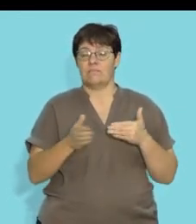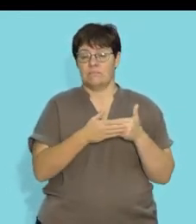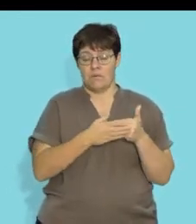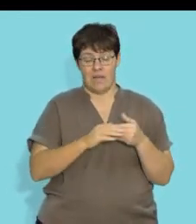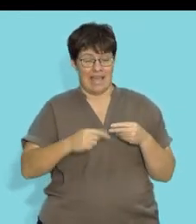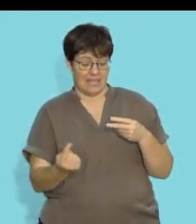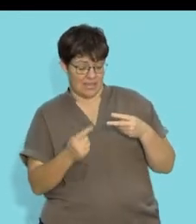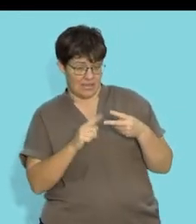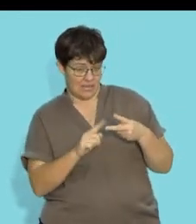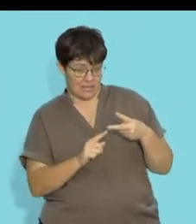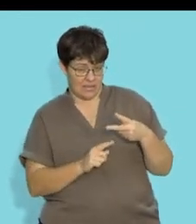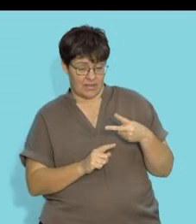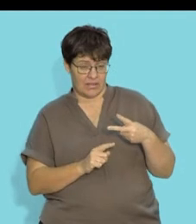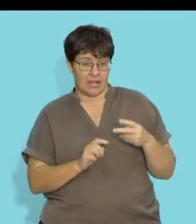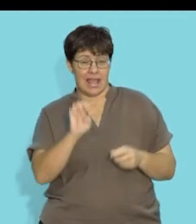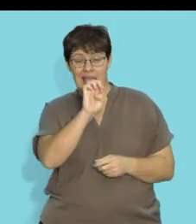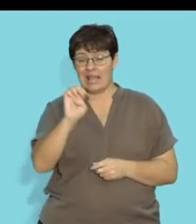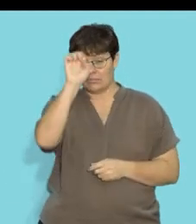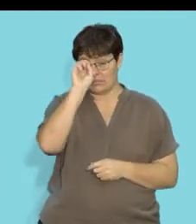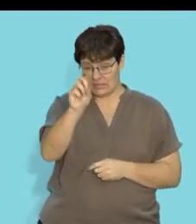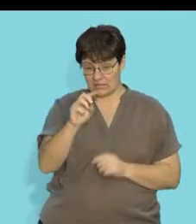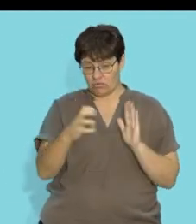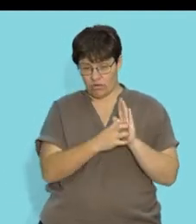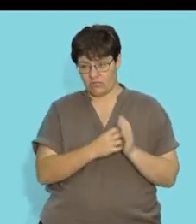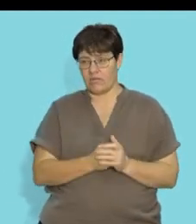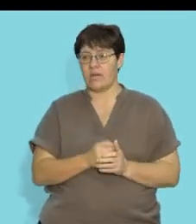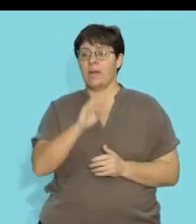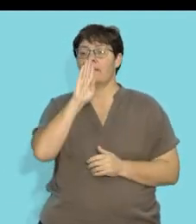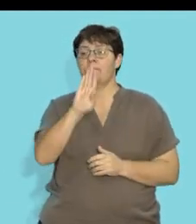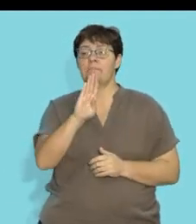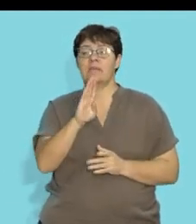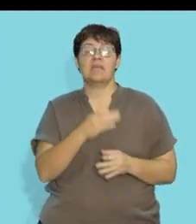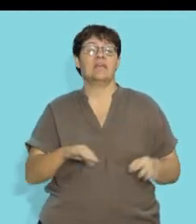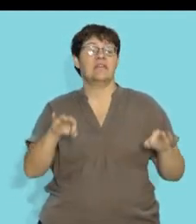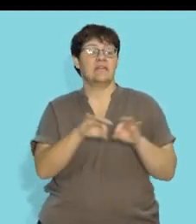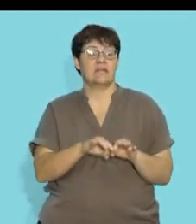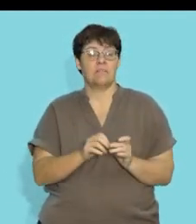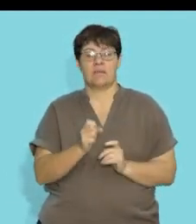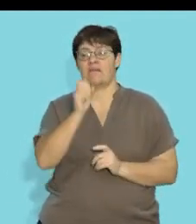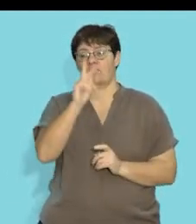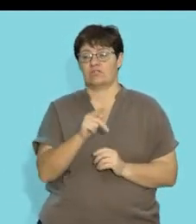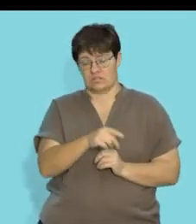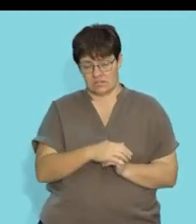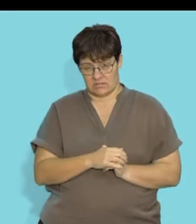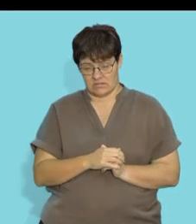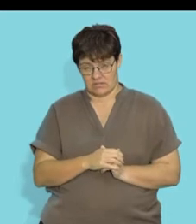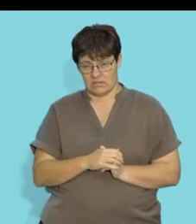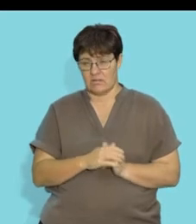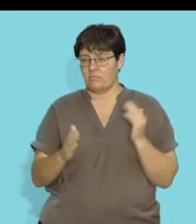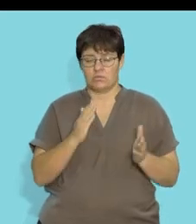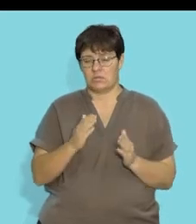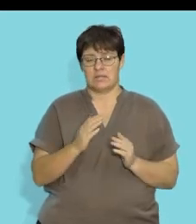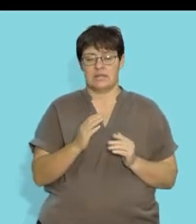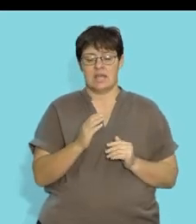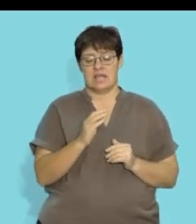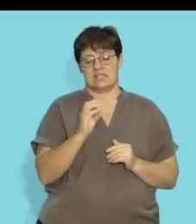Now, another type of an exponential graph will be where the b value is a fraction, right, between